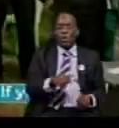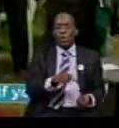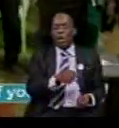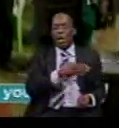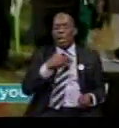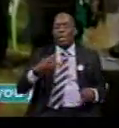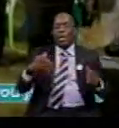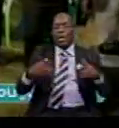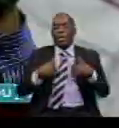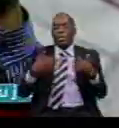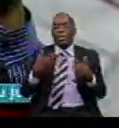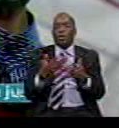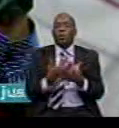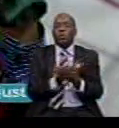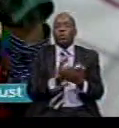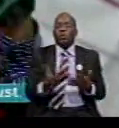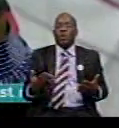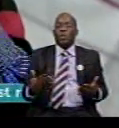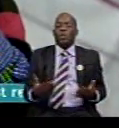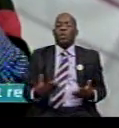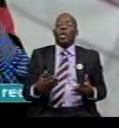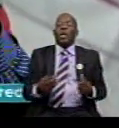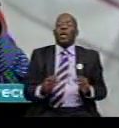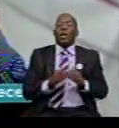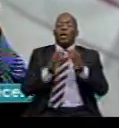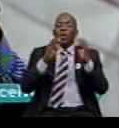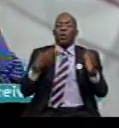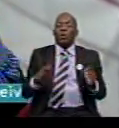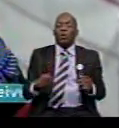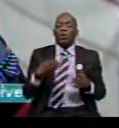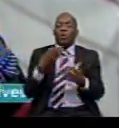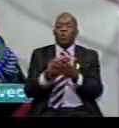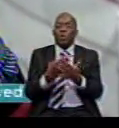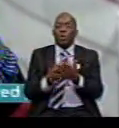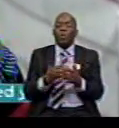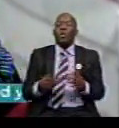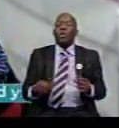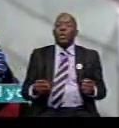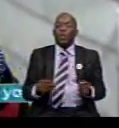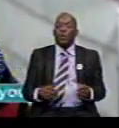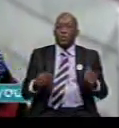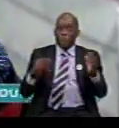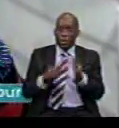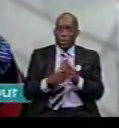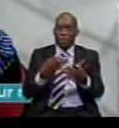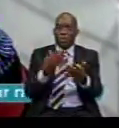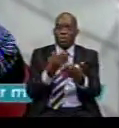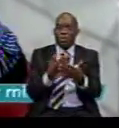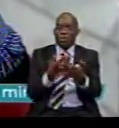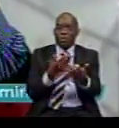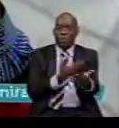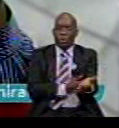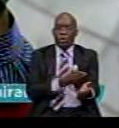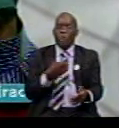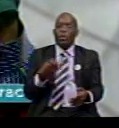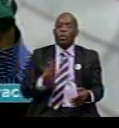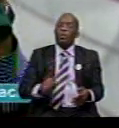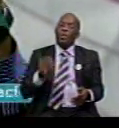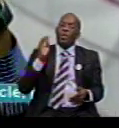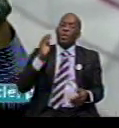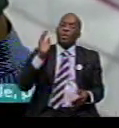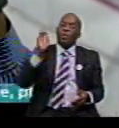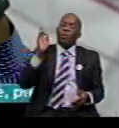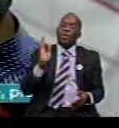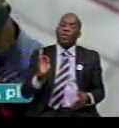of money. Even my pastor, this money, they give me some money because I'm tired. I can't sit